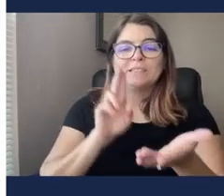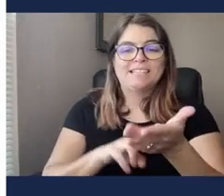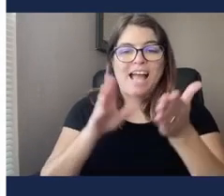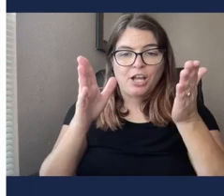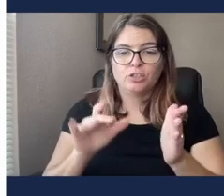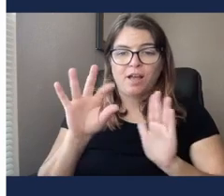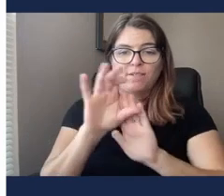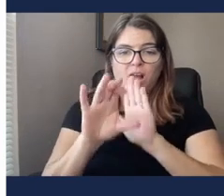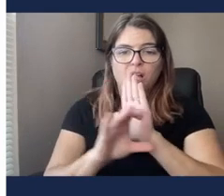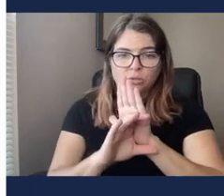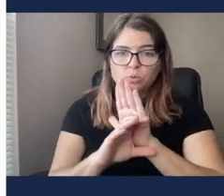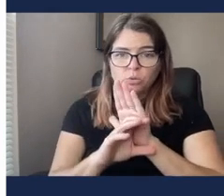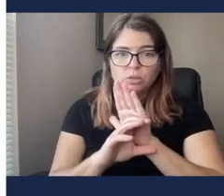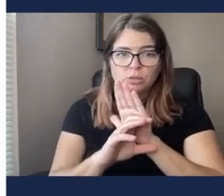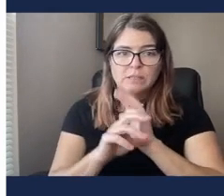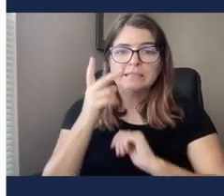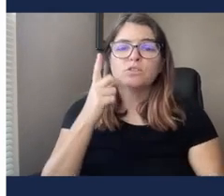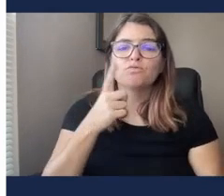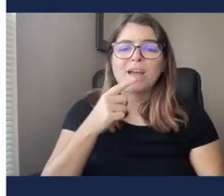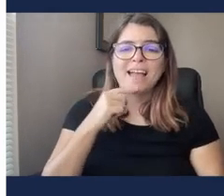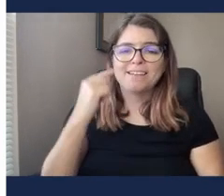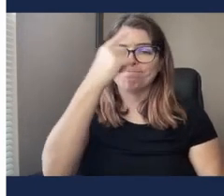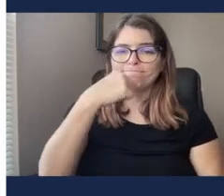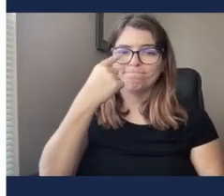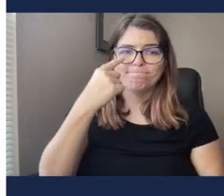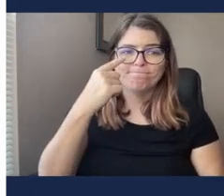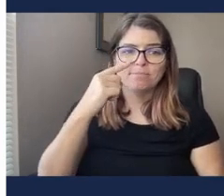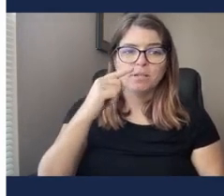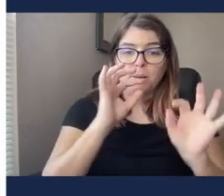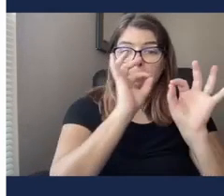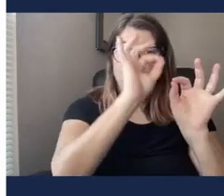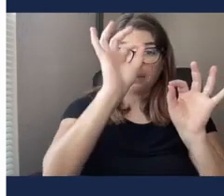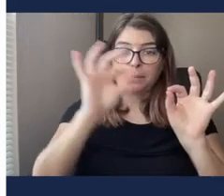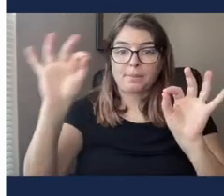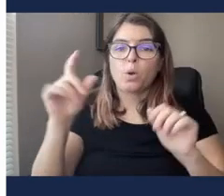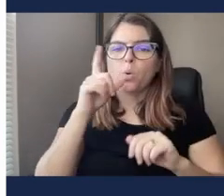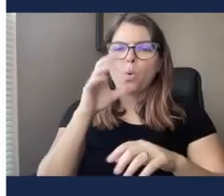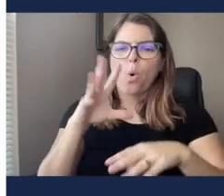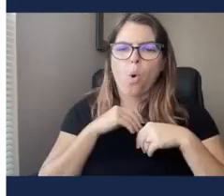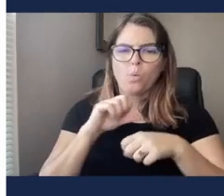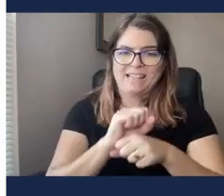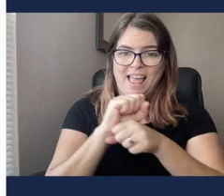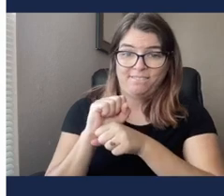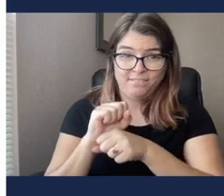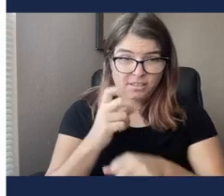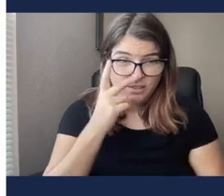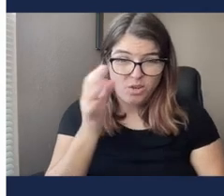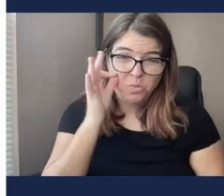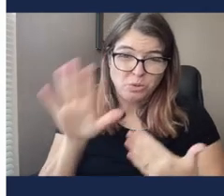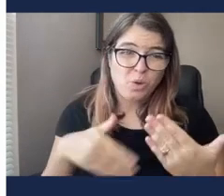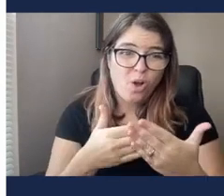Constitution with a red dot over those who were slave owners. As you see, that's almost all of them.